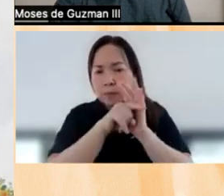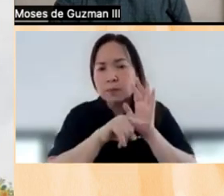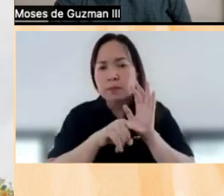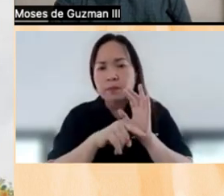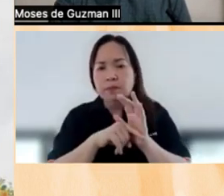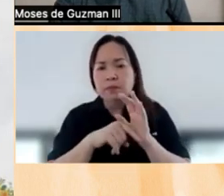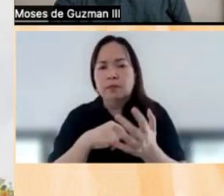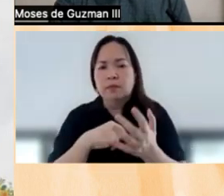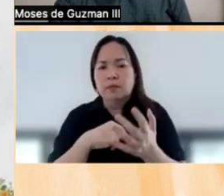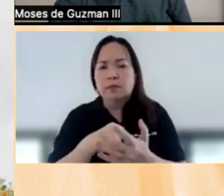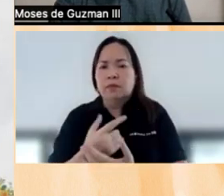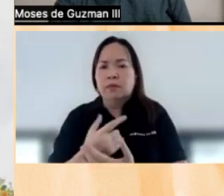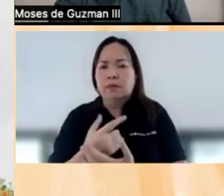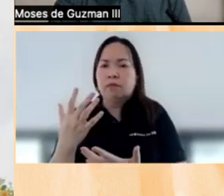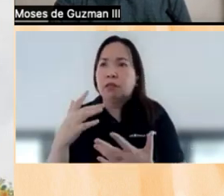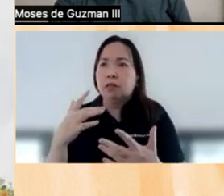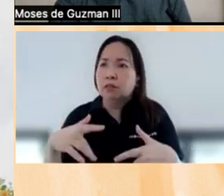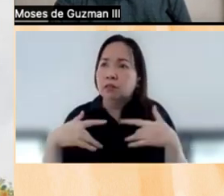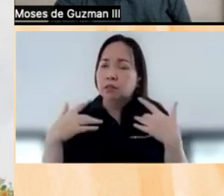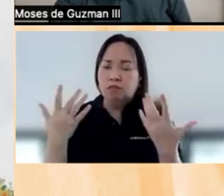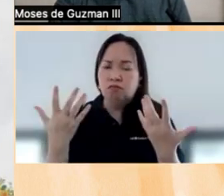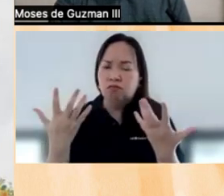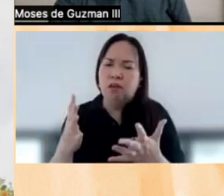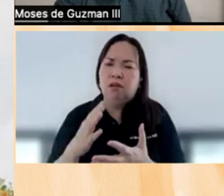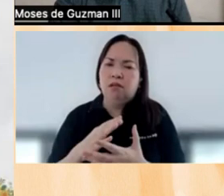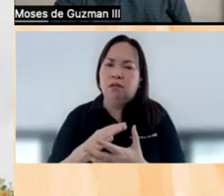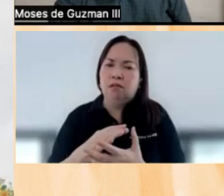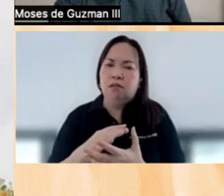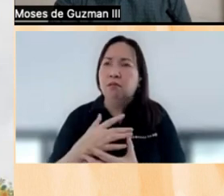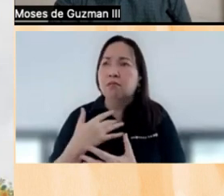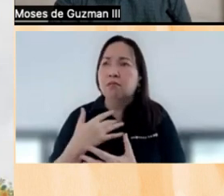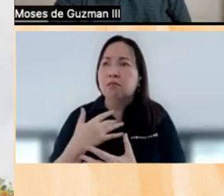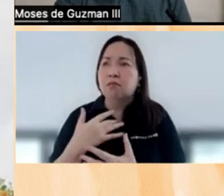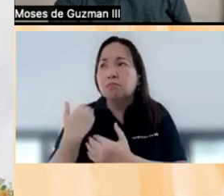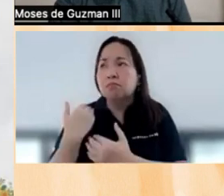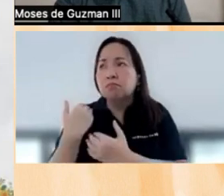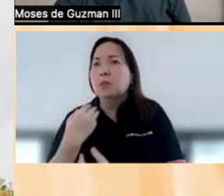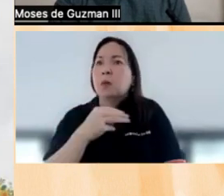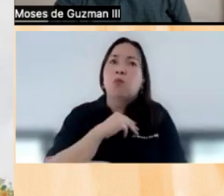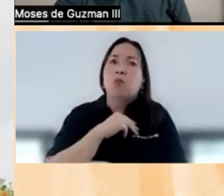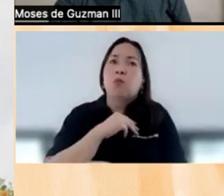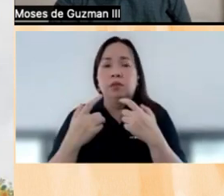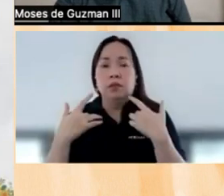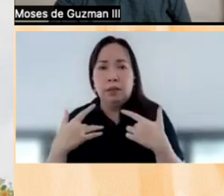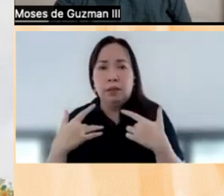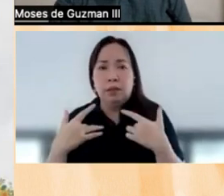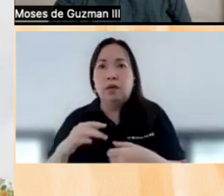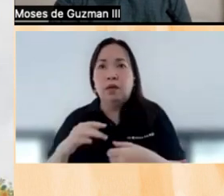friends, sleeping too much or not enough, giving away prized